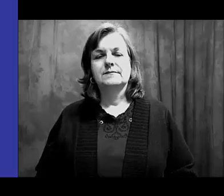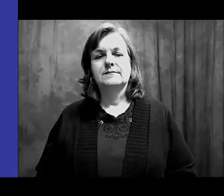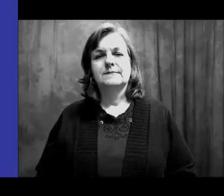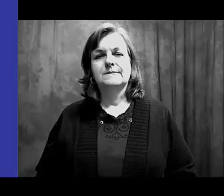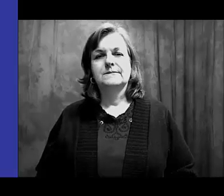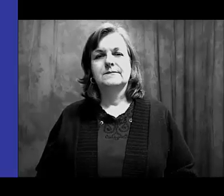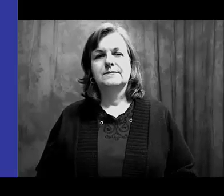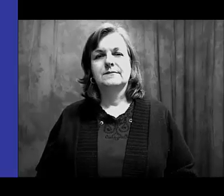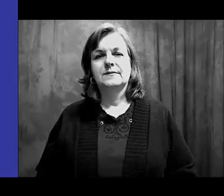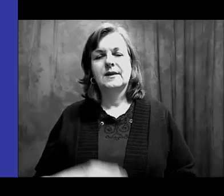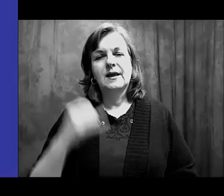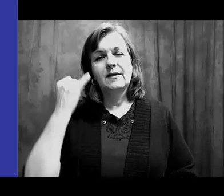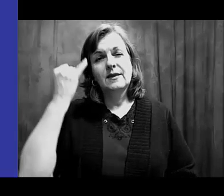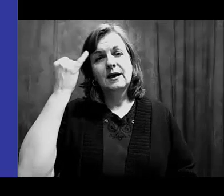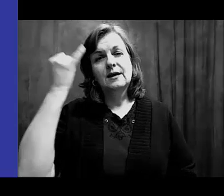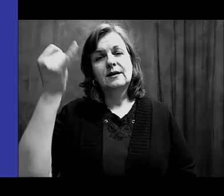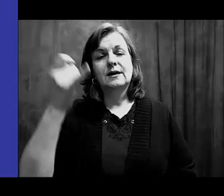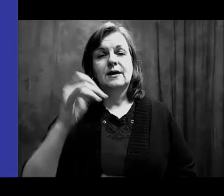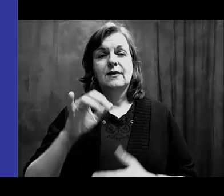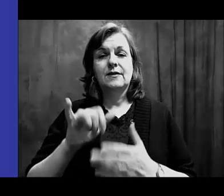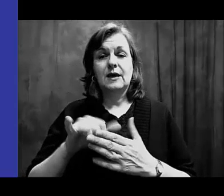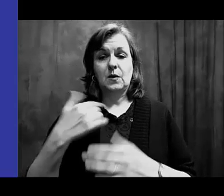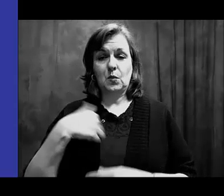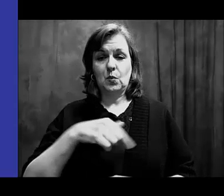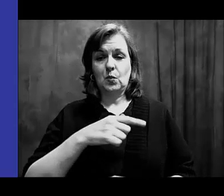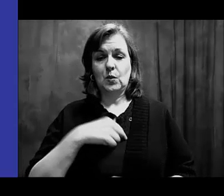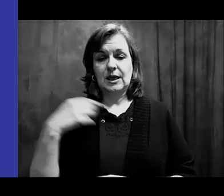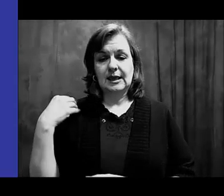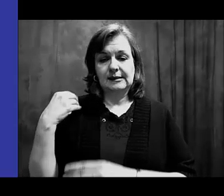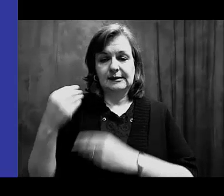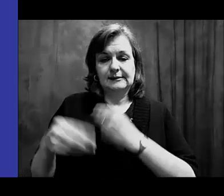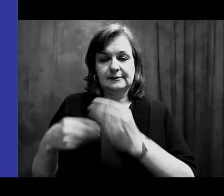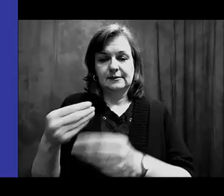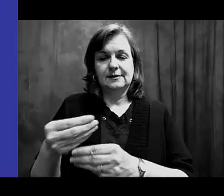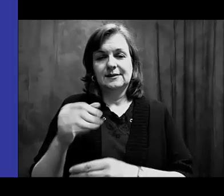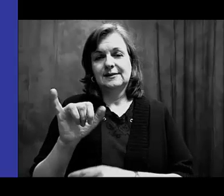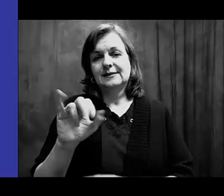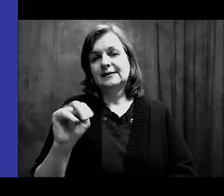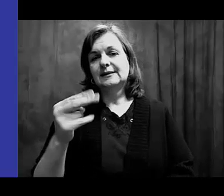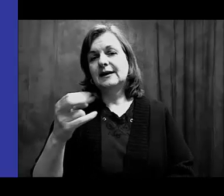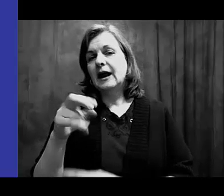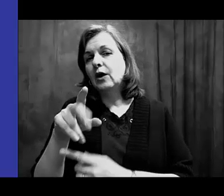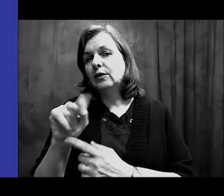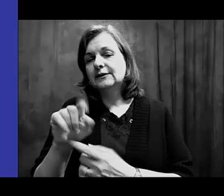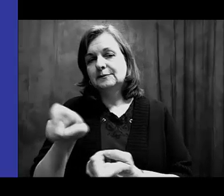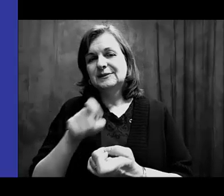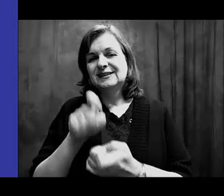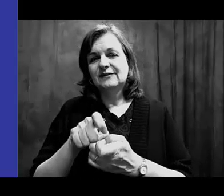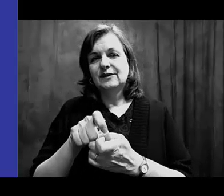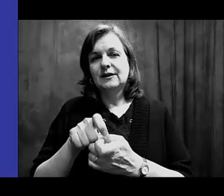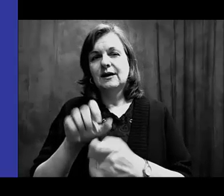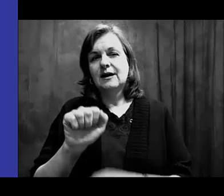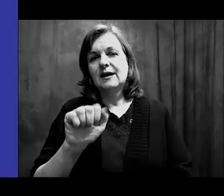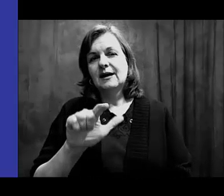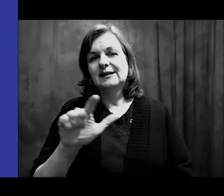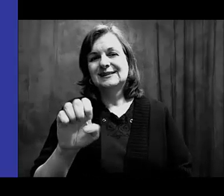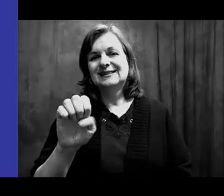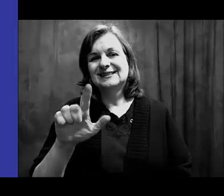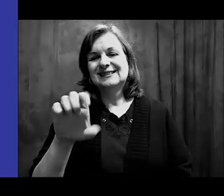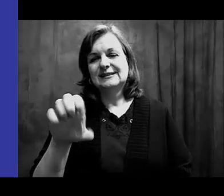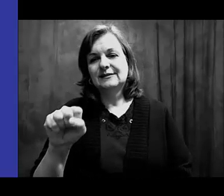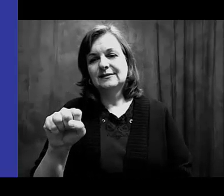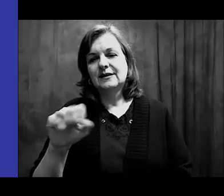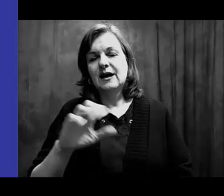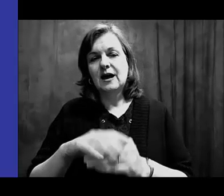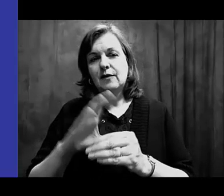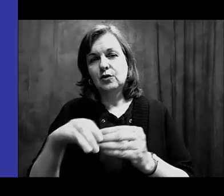and the idea that we inherit specific alleles on our chromosomes from mom and dad,